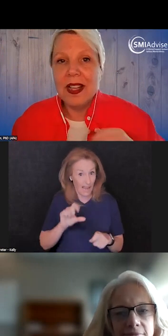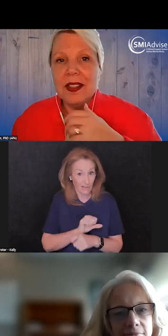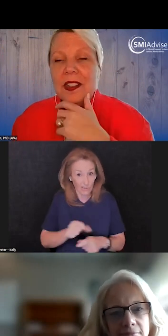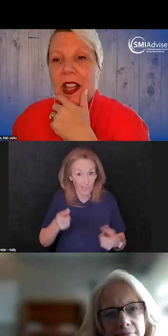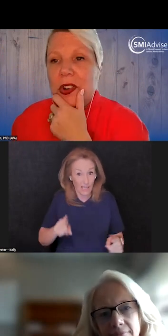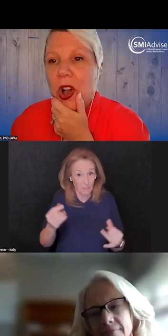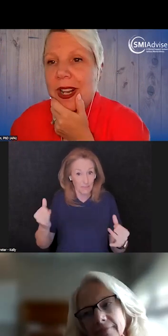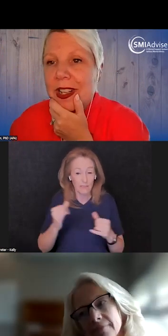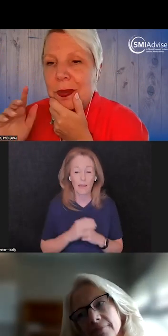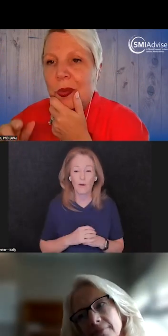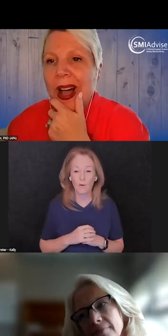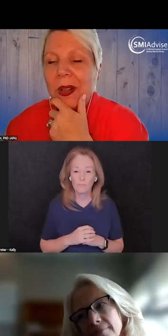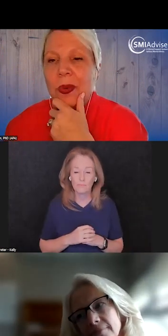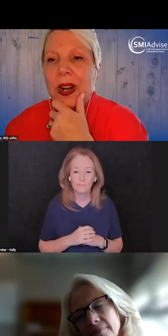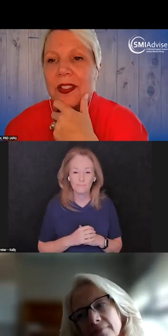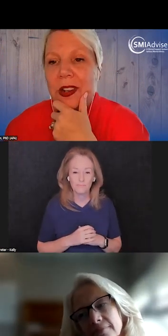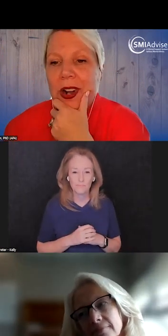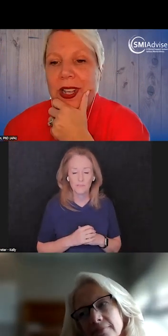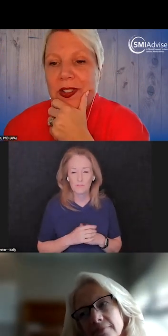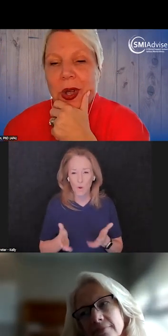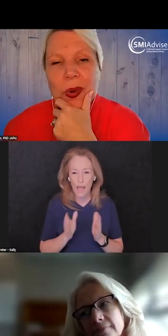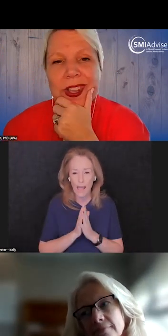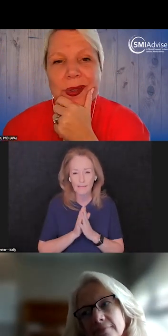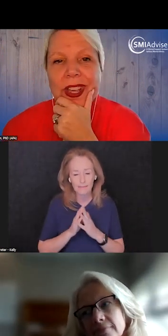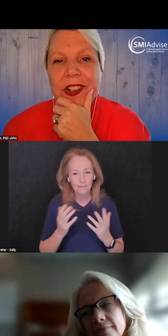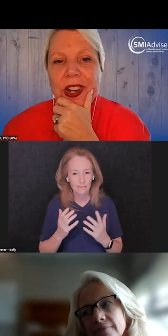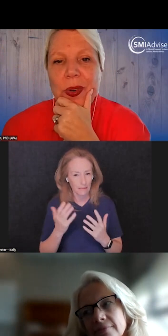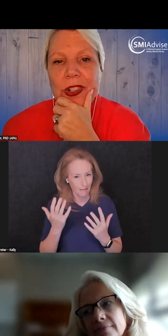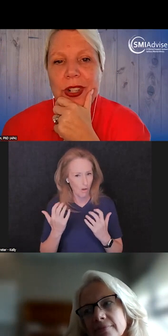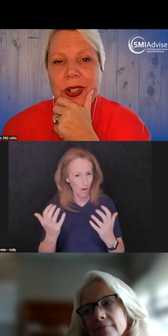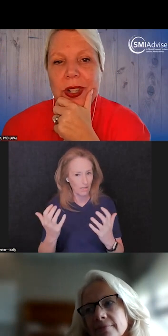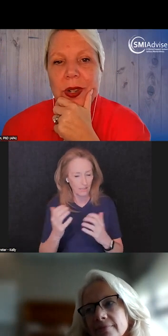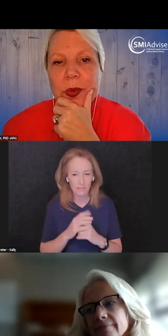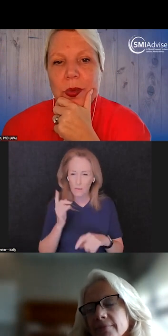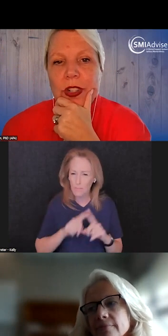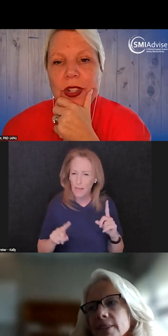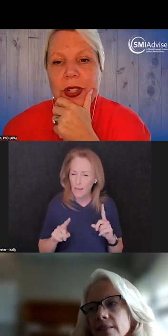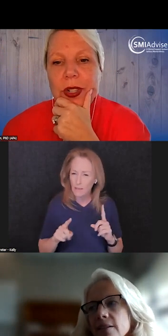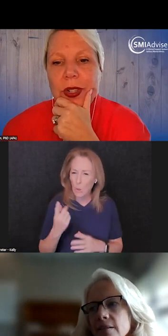let's ask our audience. But while we're asking our audience, what are you thinking, Jenna? What's your